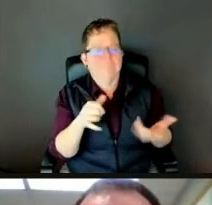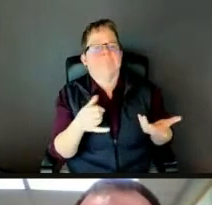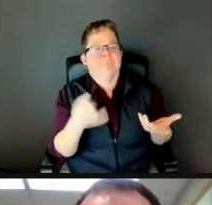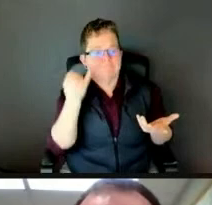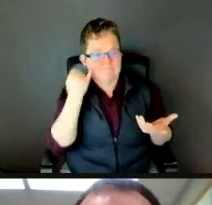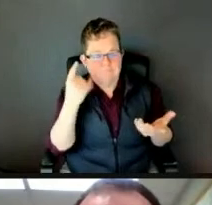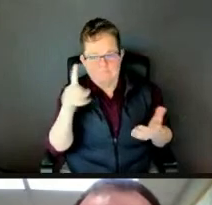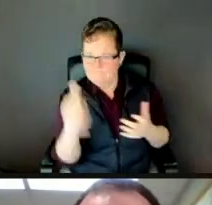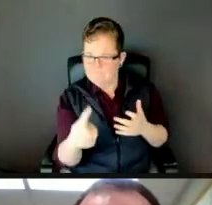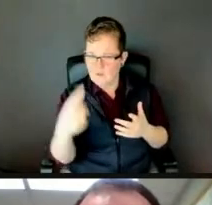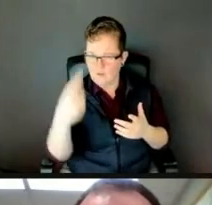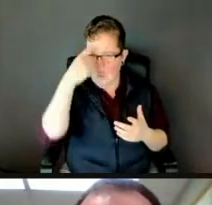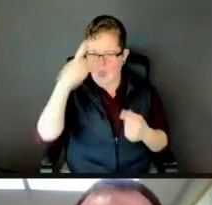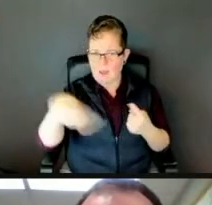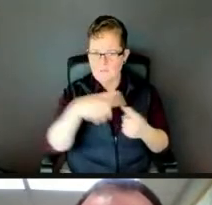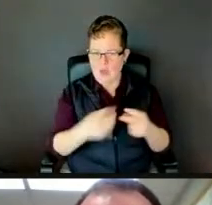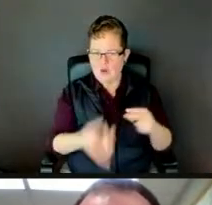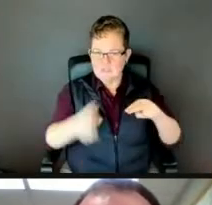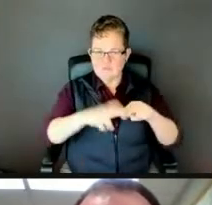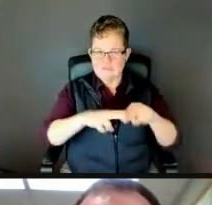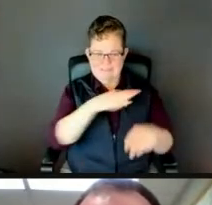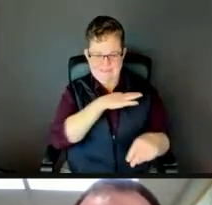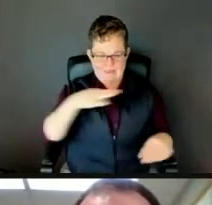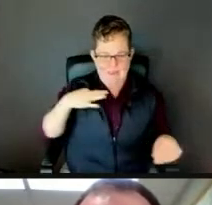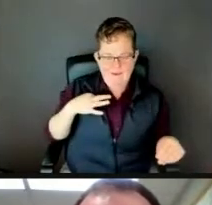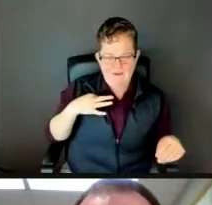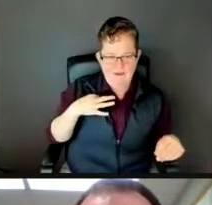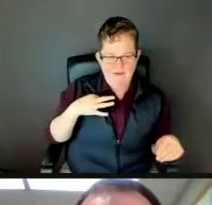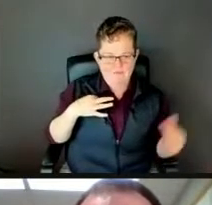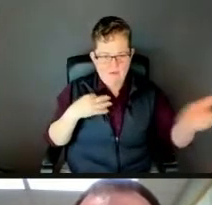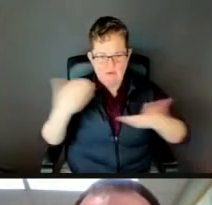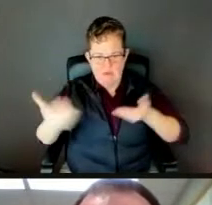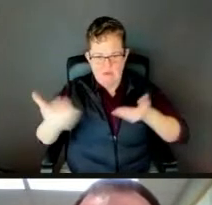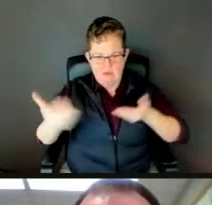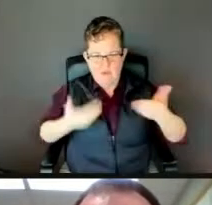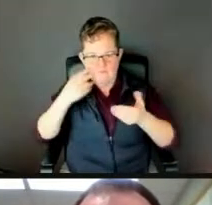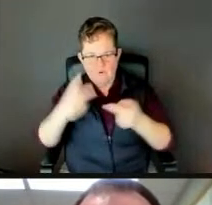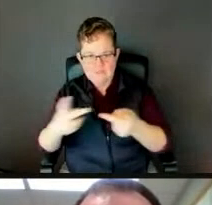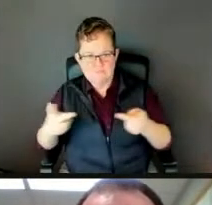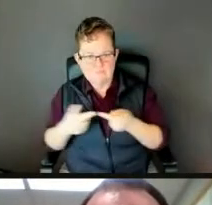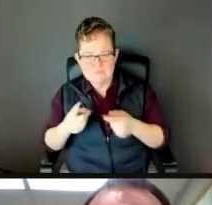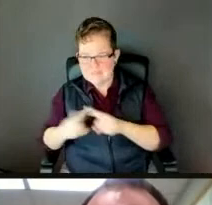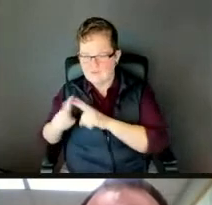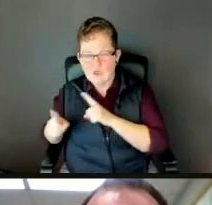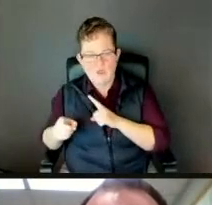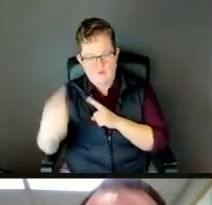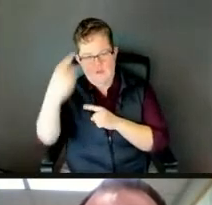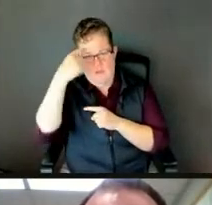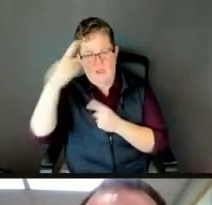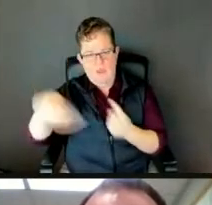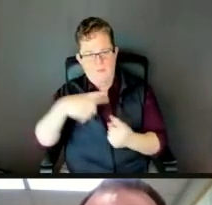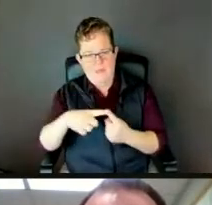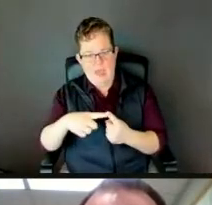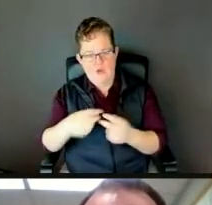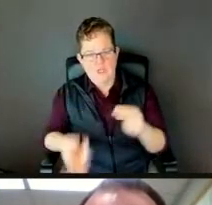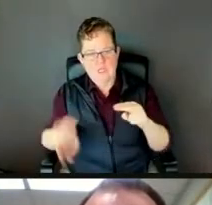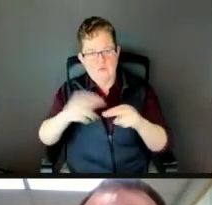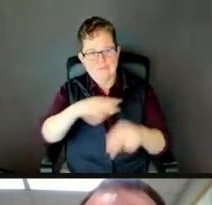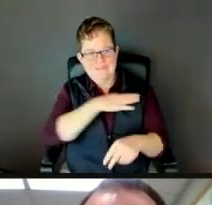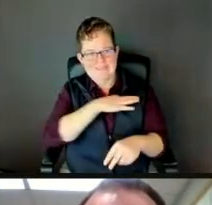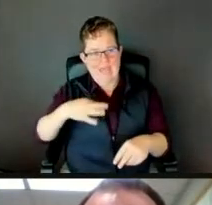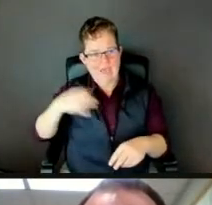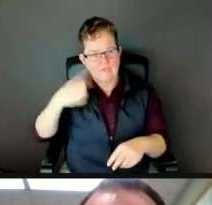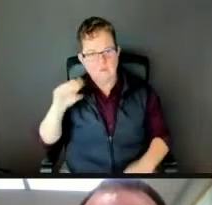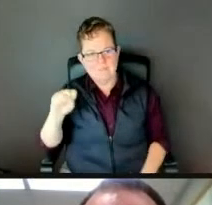thought about increasing staff for different areas, was there any consideration to increasing staff for the Salem